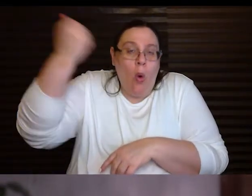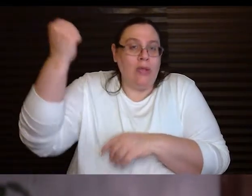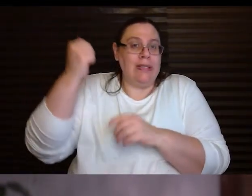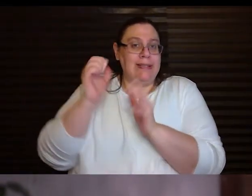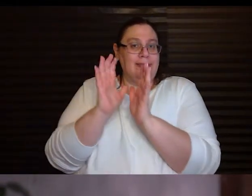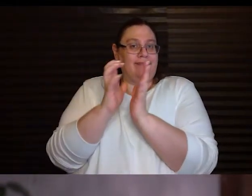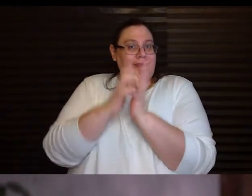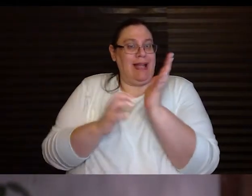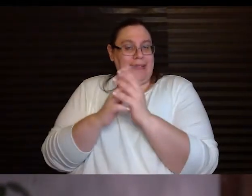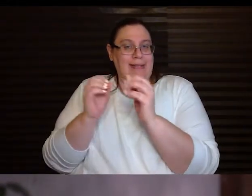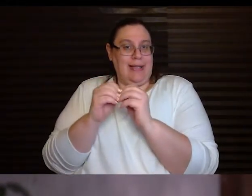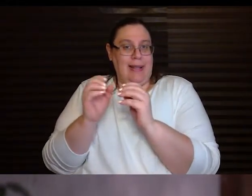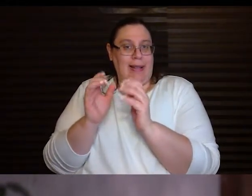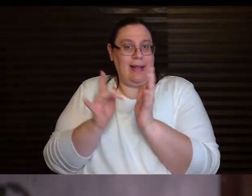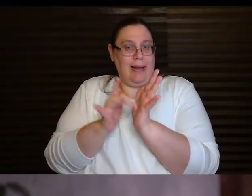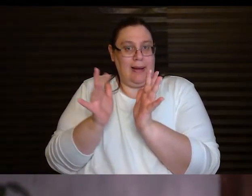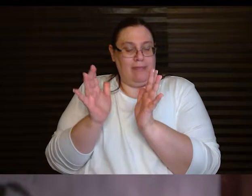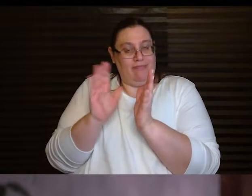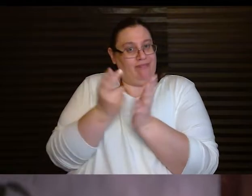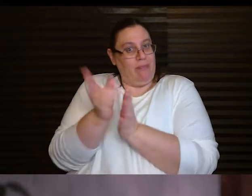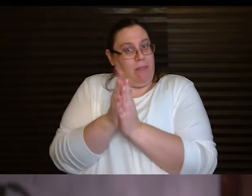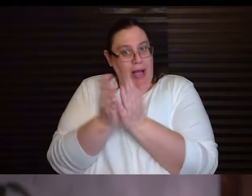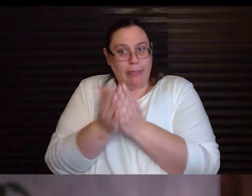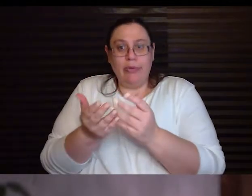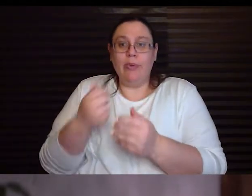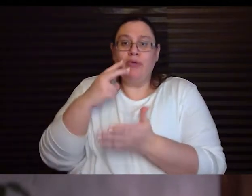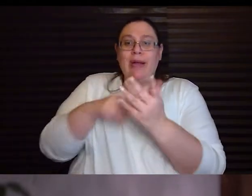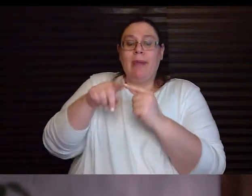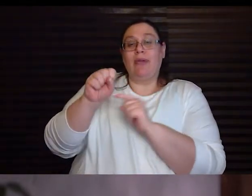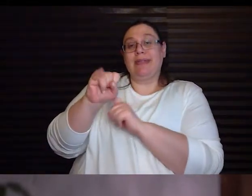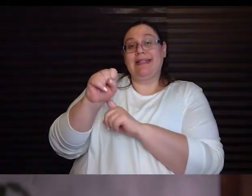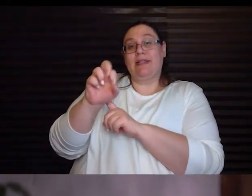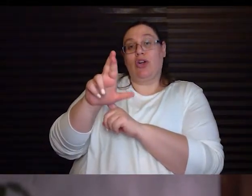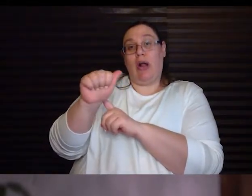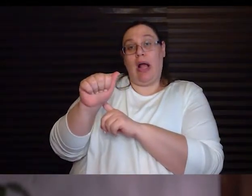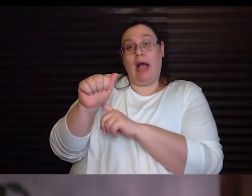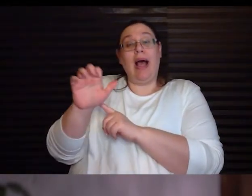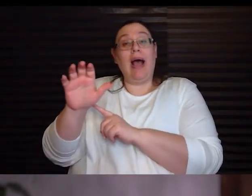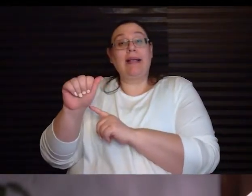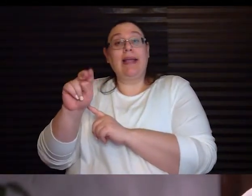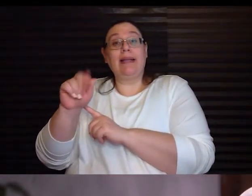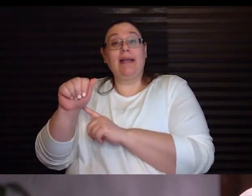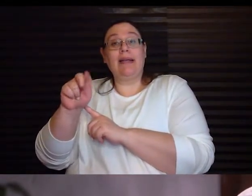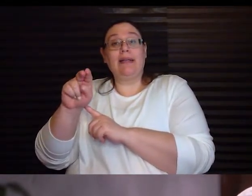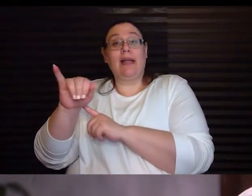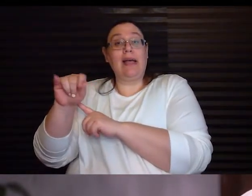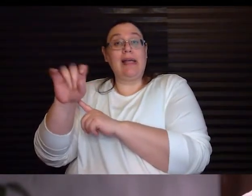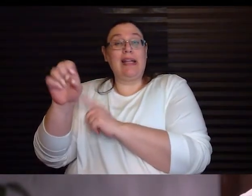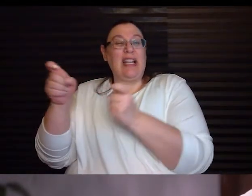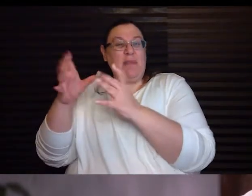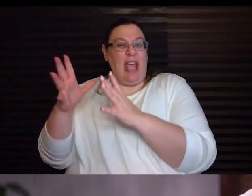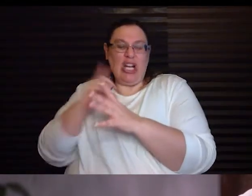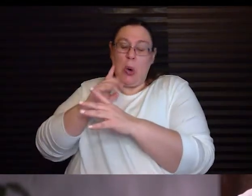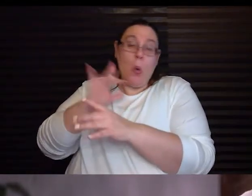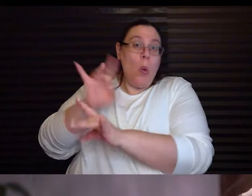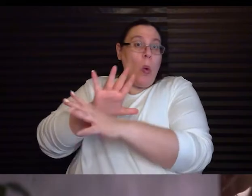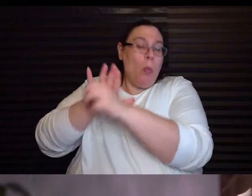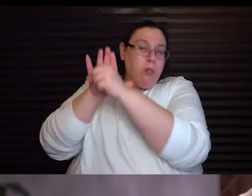read the story of Sisera. He was a Canaanite commander, and he ruthlessly oppressed